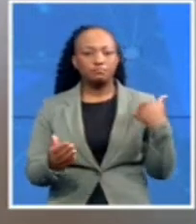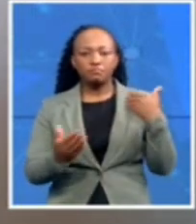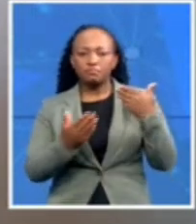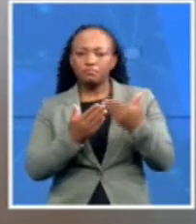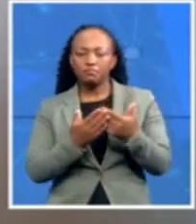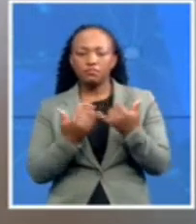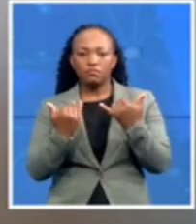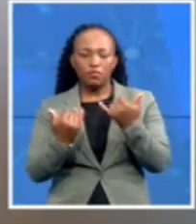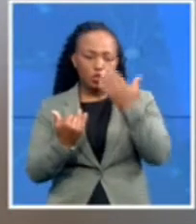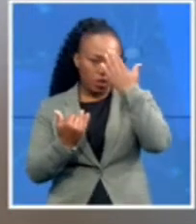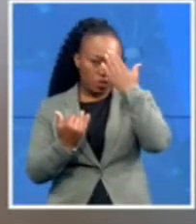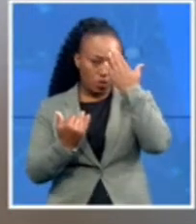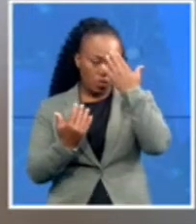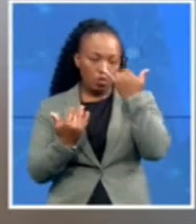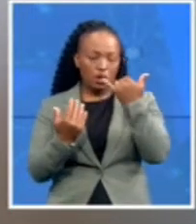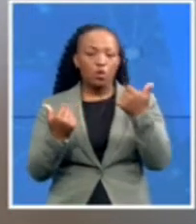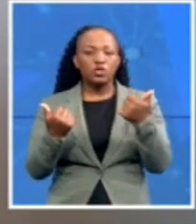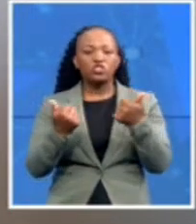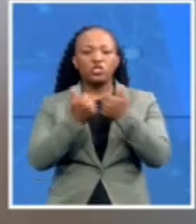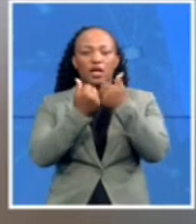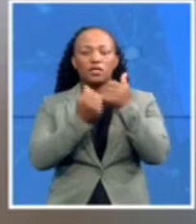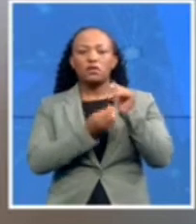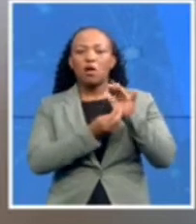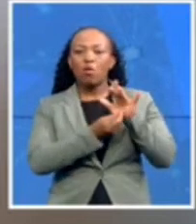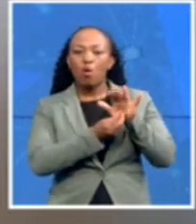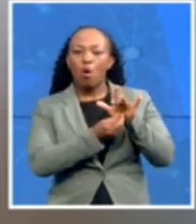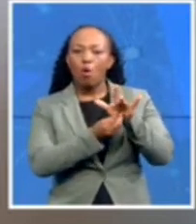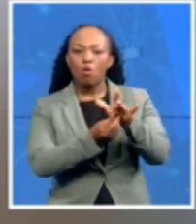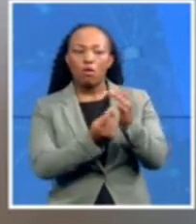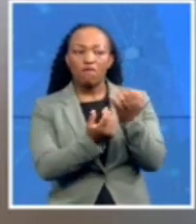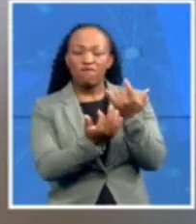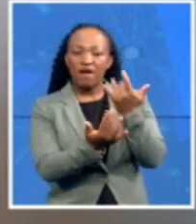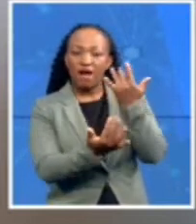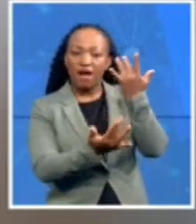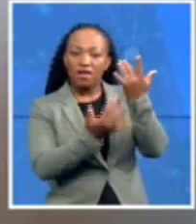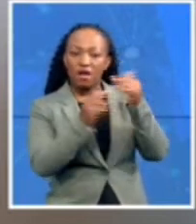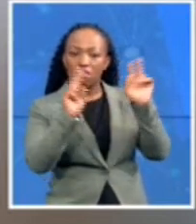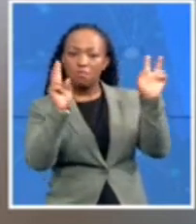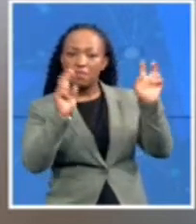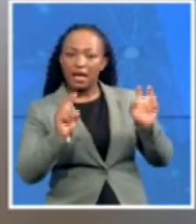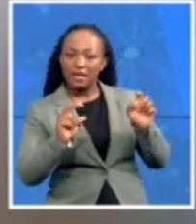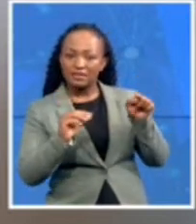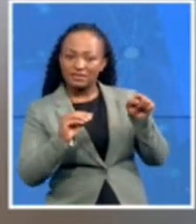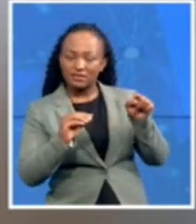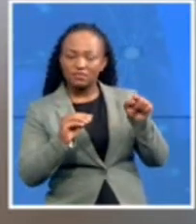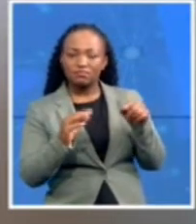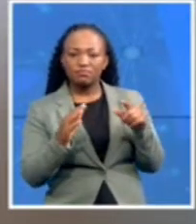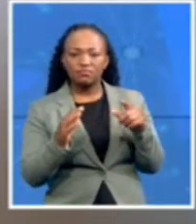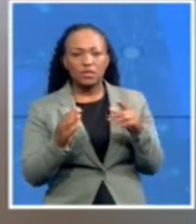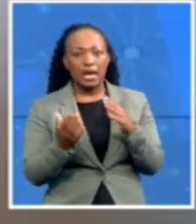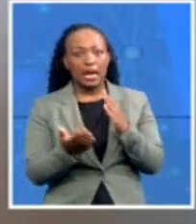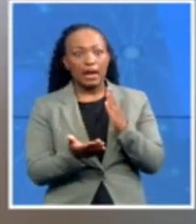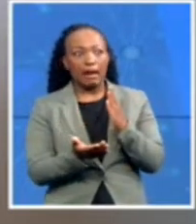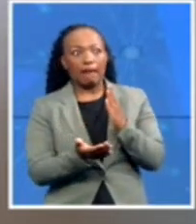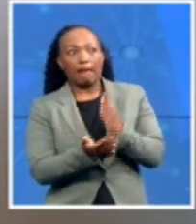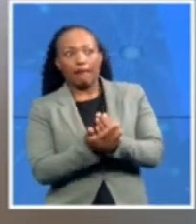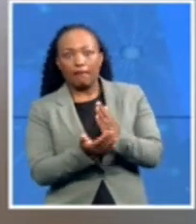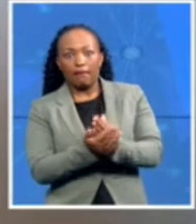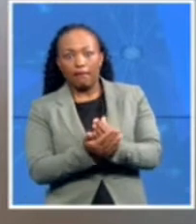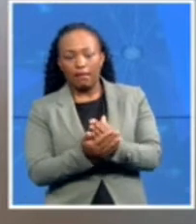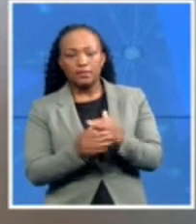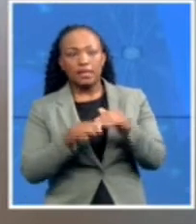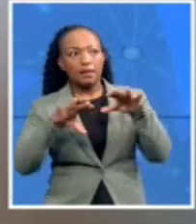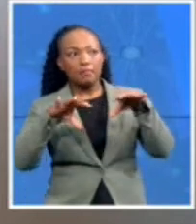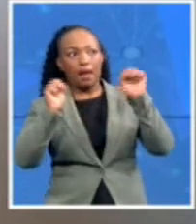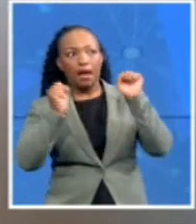coal-fired generation, a guarantee that there will be no load shedding is not something that I think we should